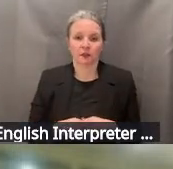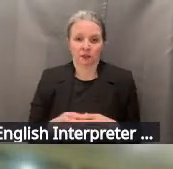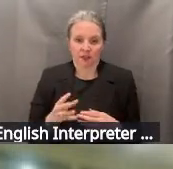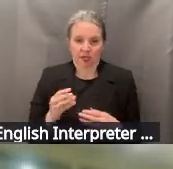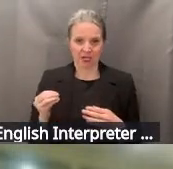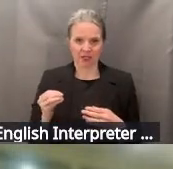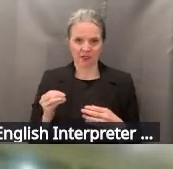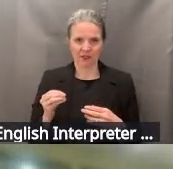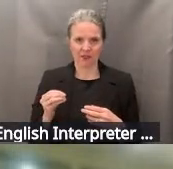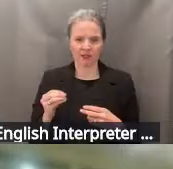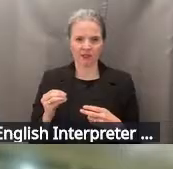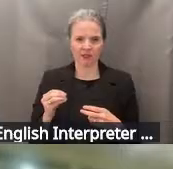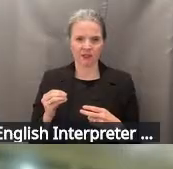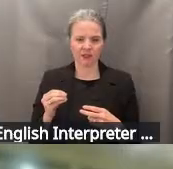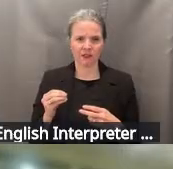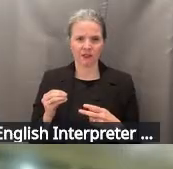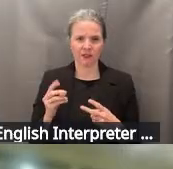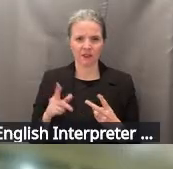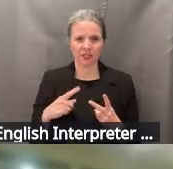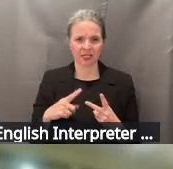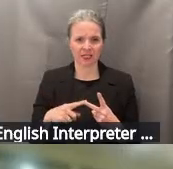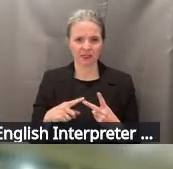And then